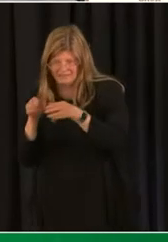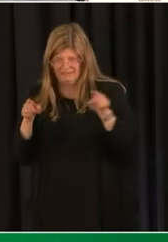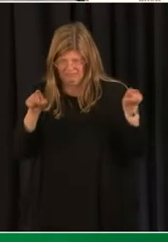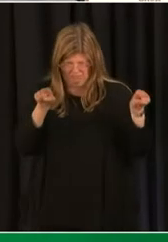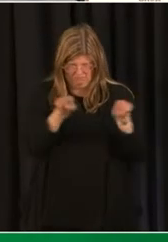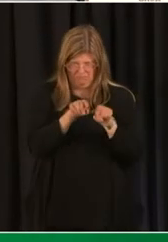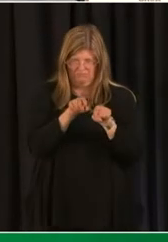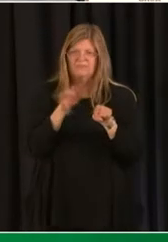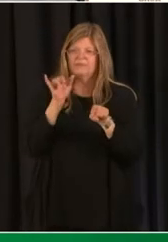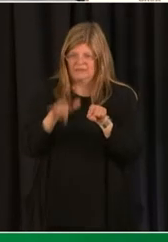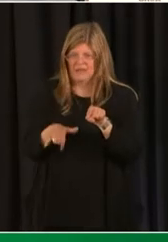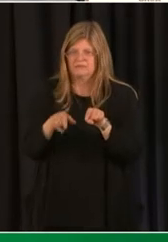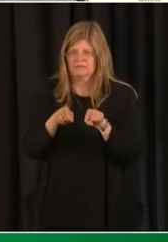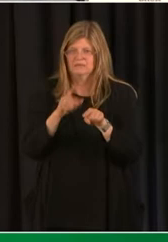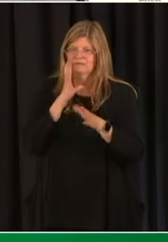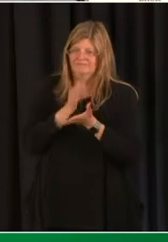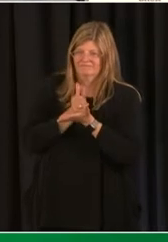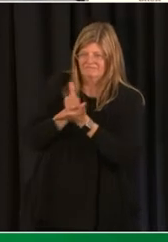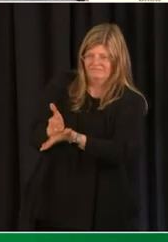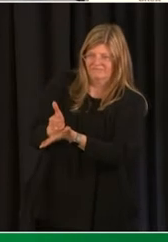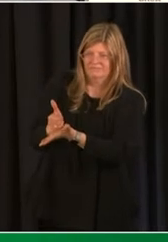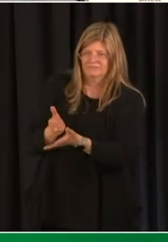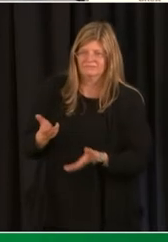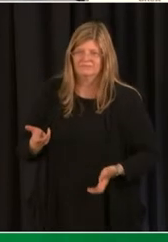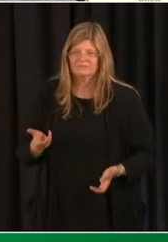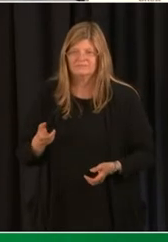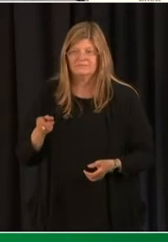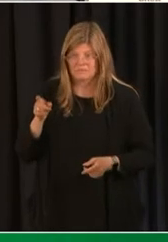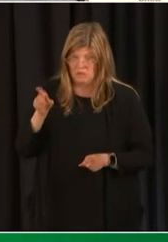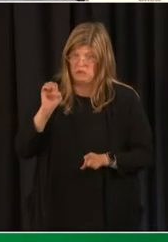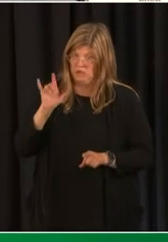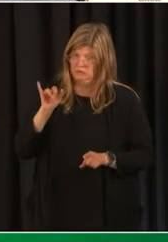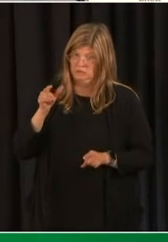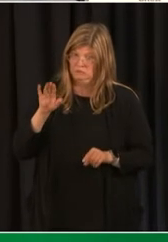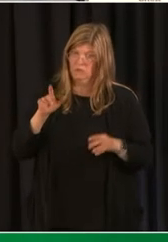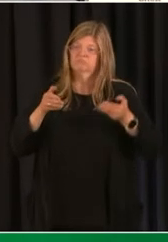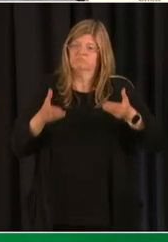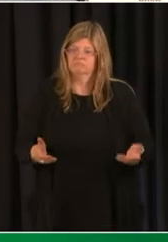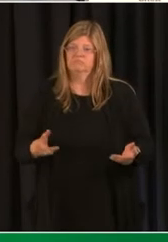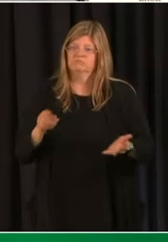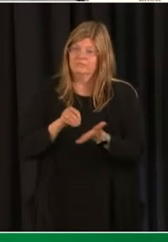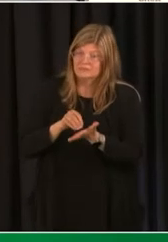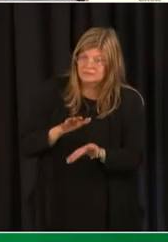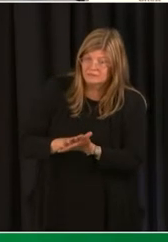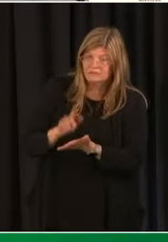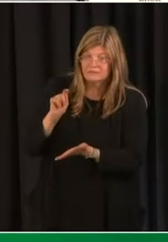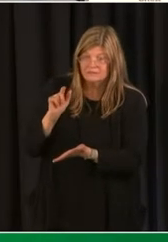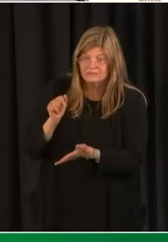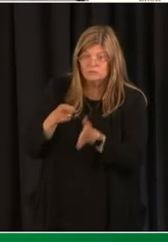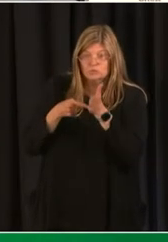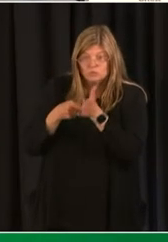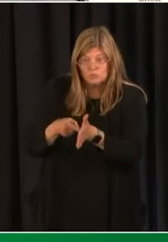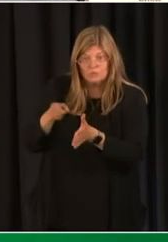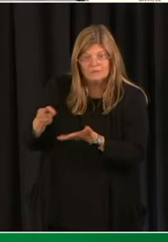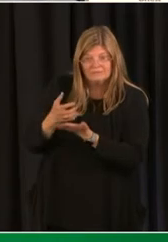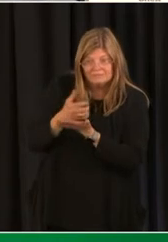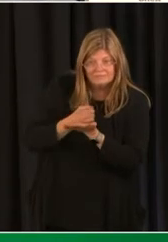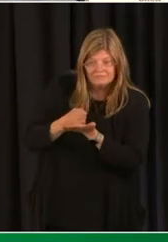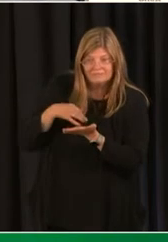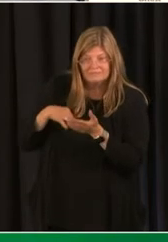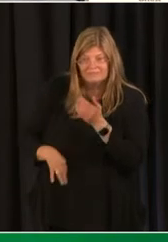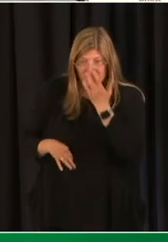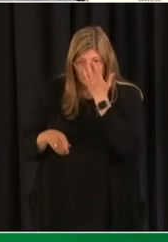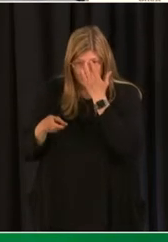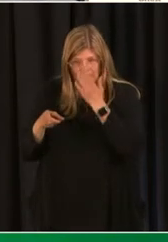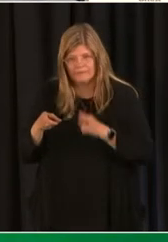it does help understand if you are eligible. You can provide tax documents to show your income,